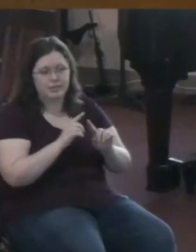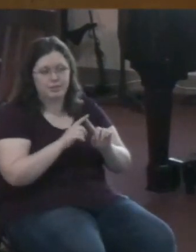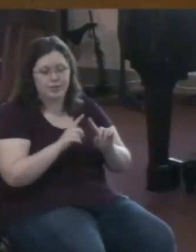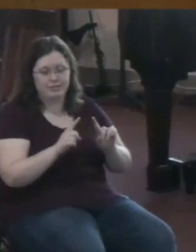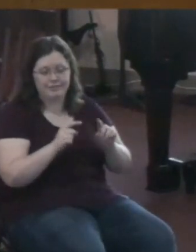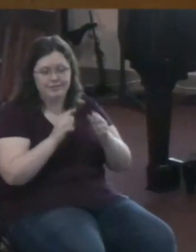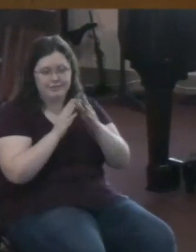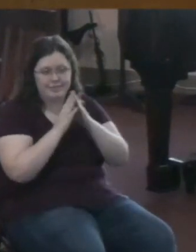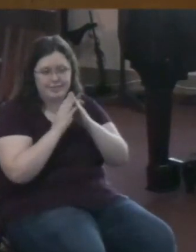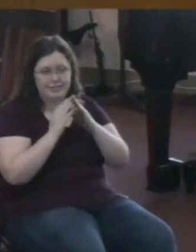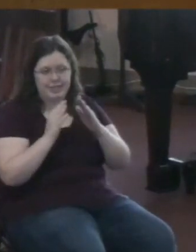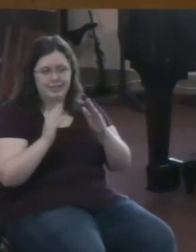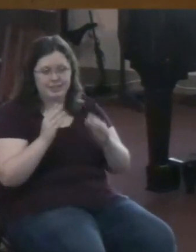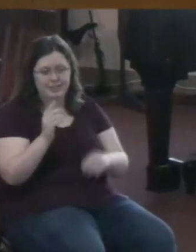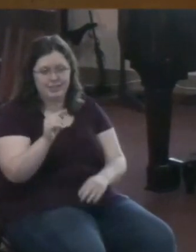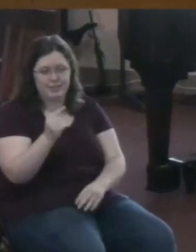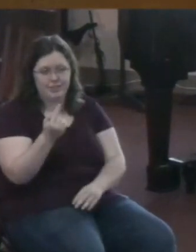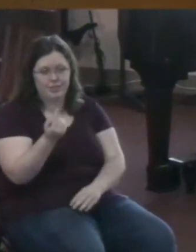silence.